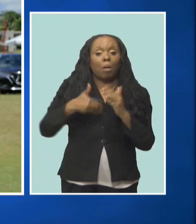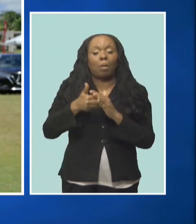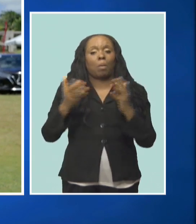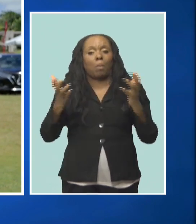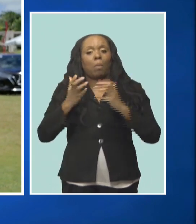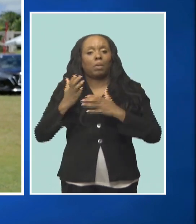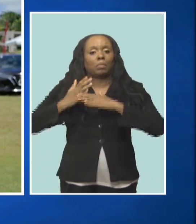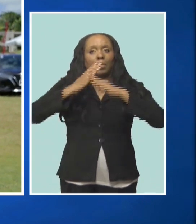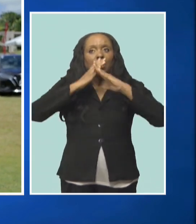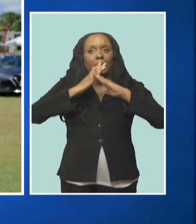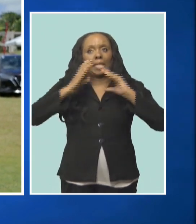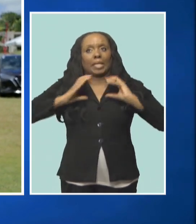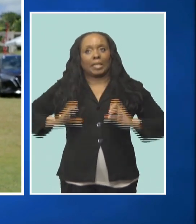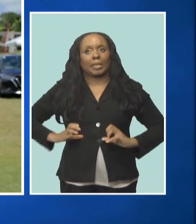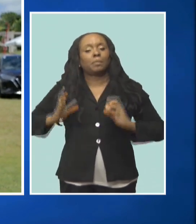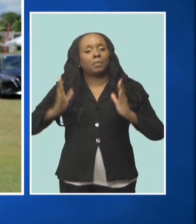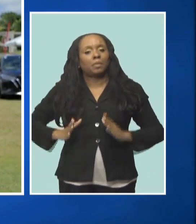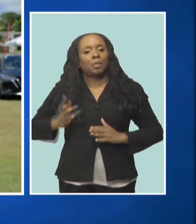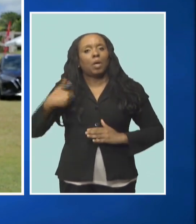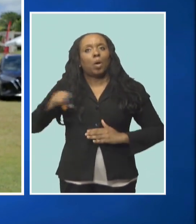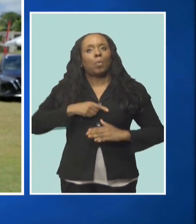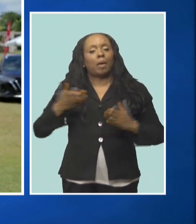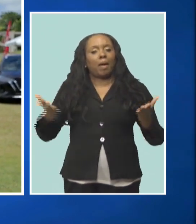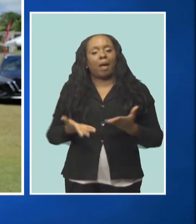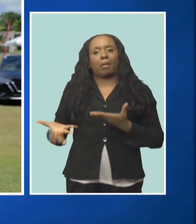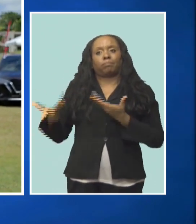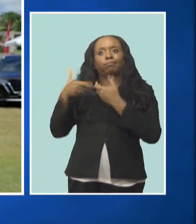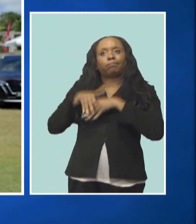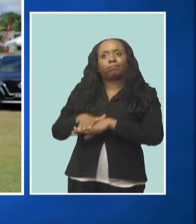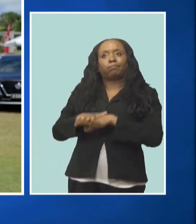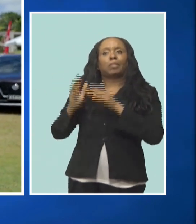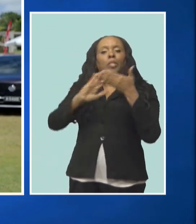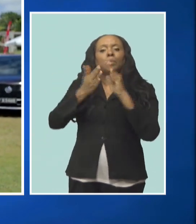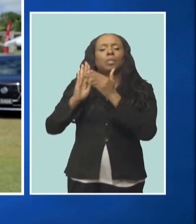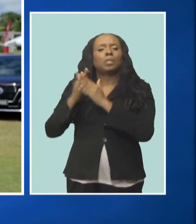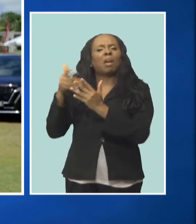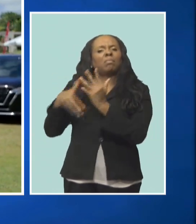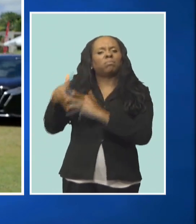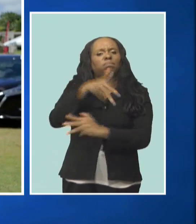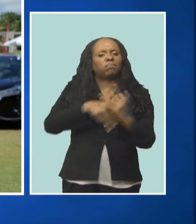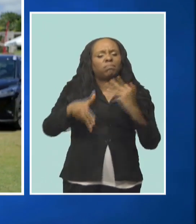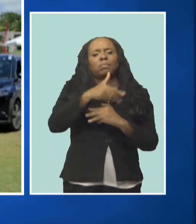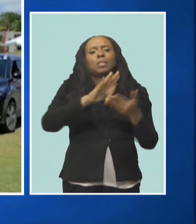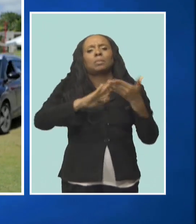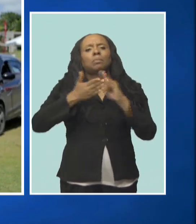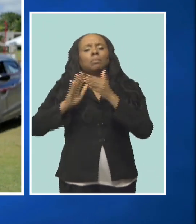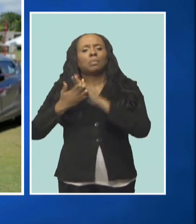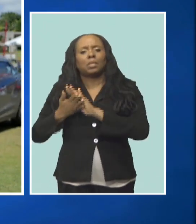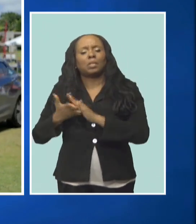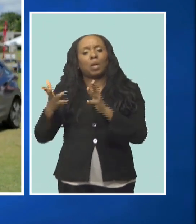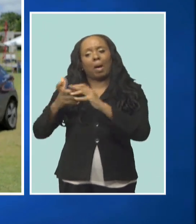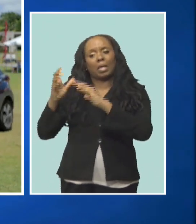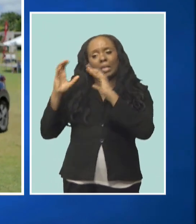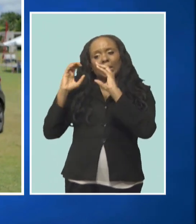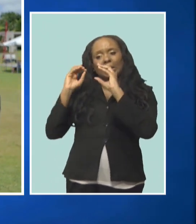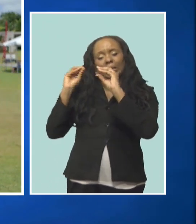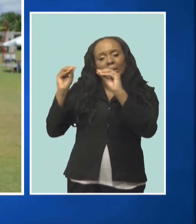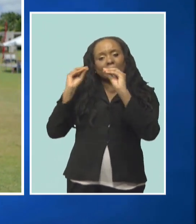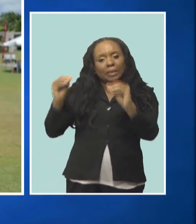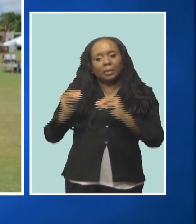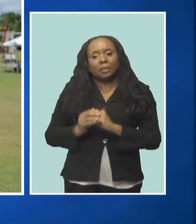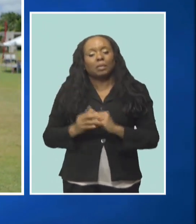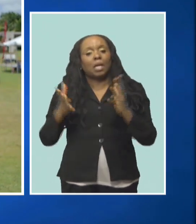consumers of this country. And we're here, we're in the community. We are here to interact. We are here to educate. We are here